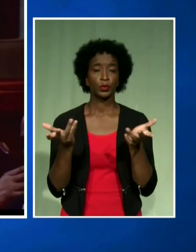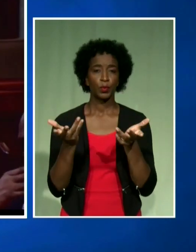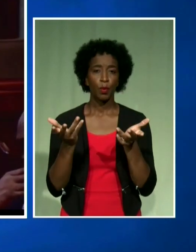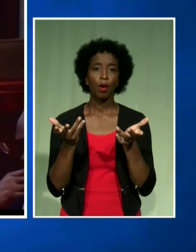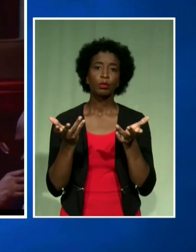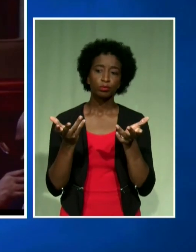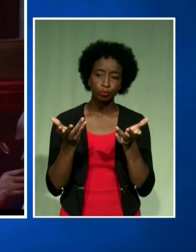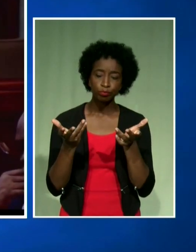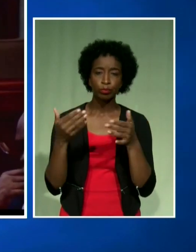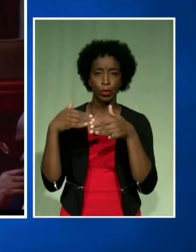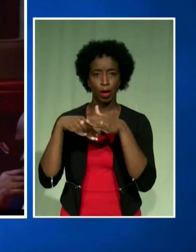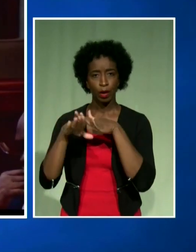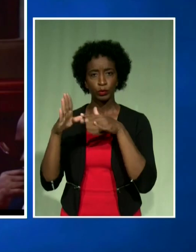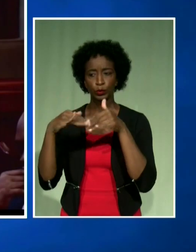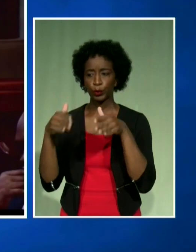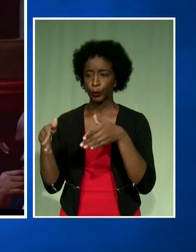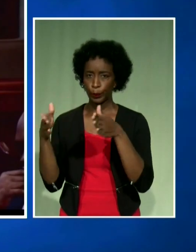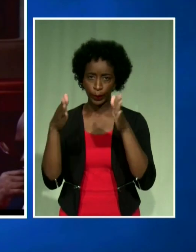have